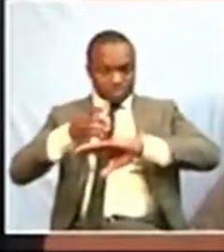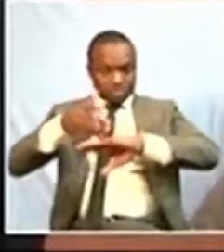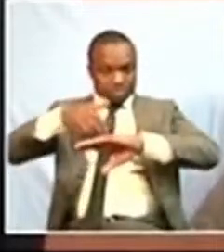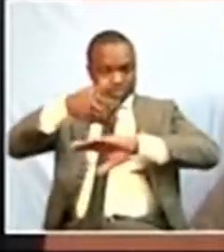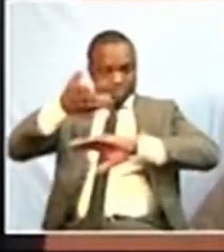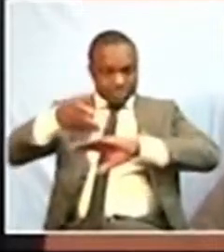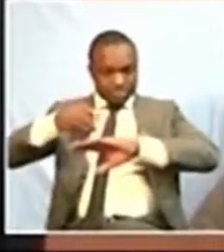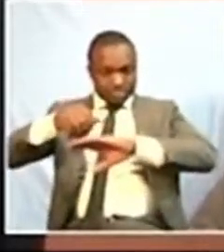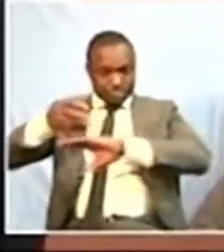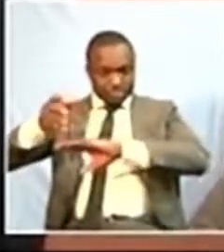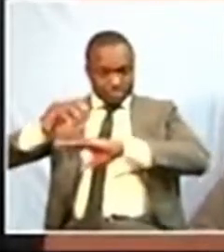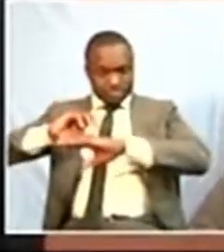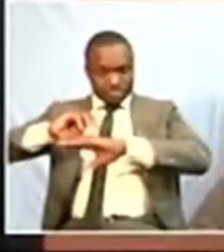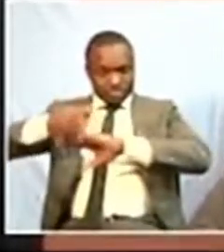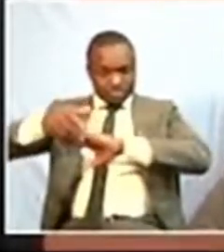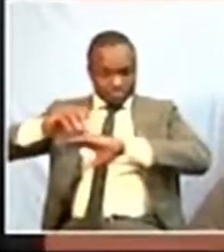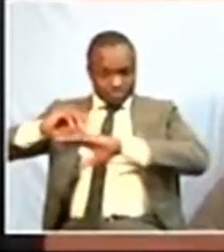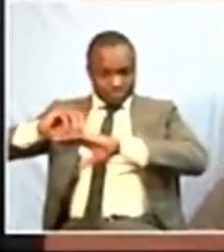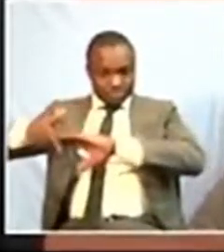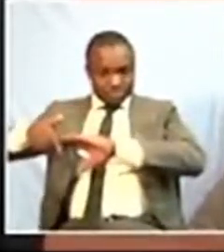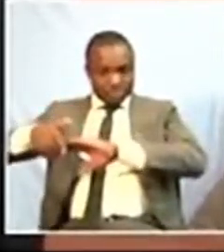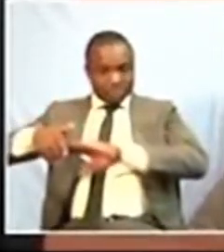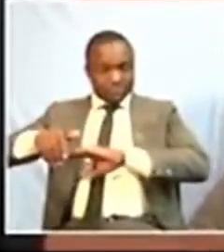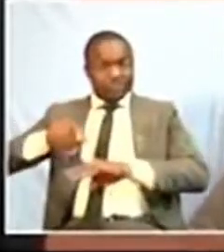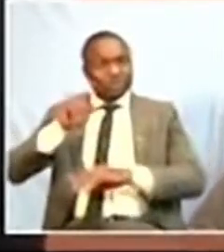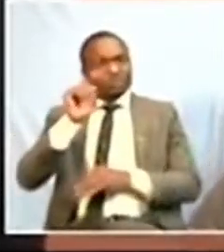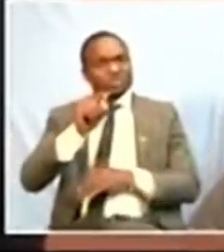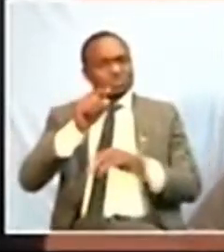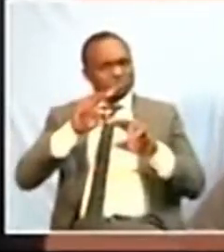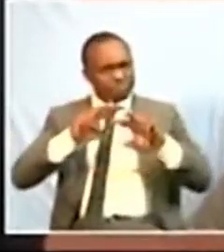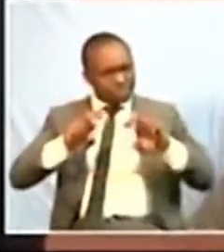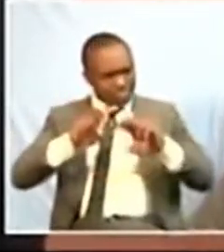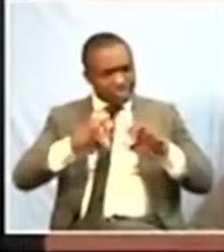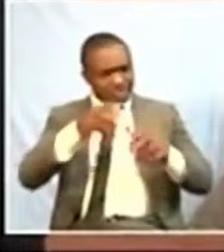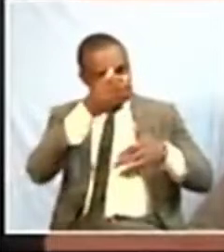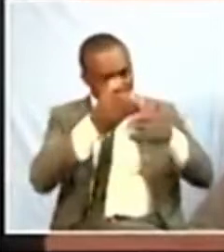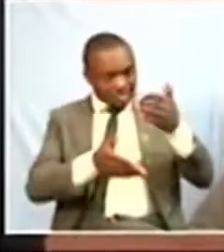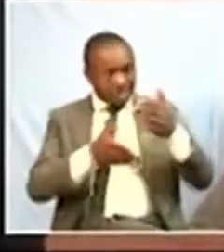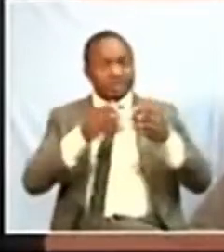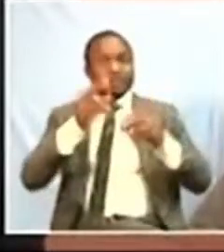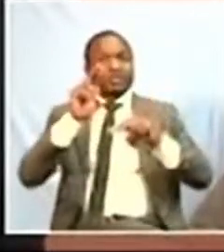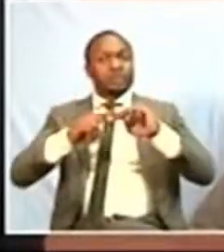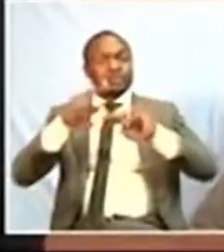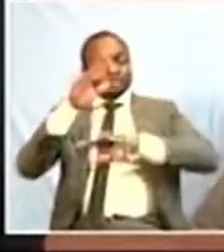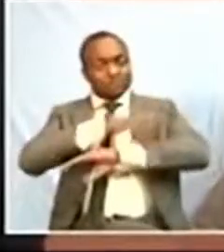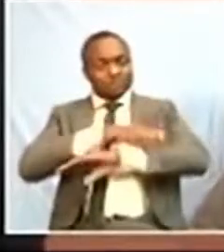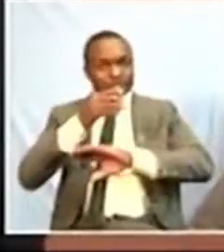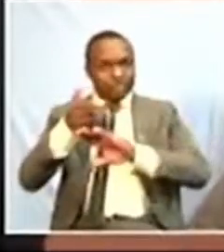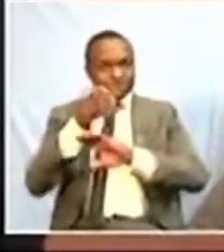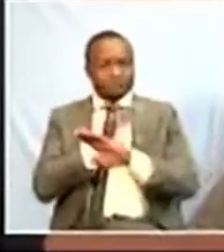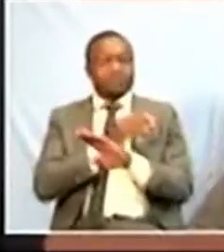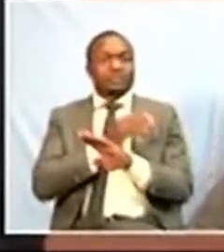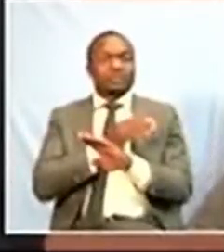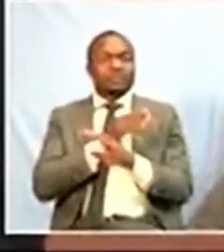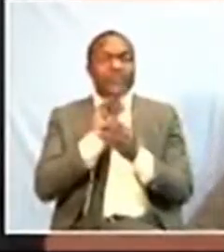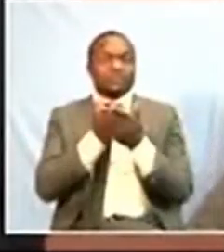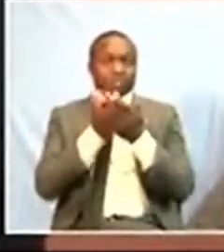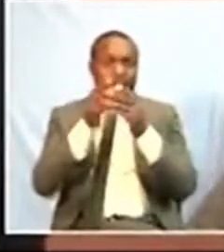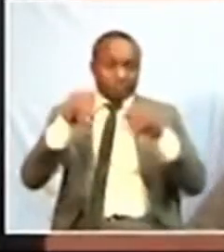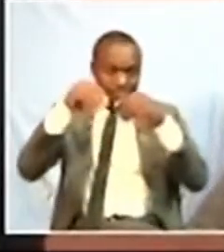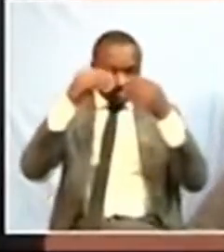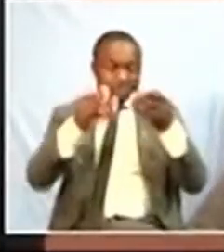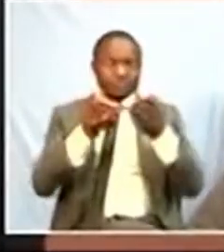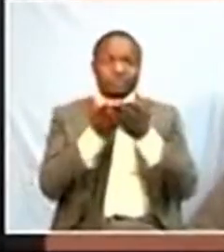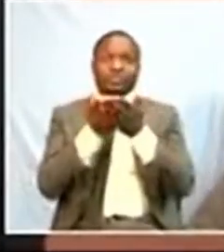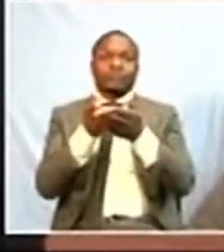so on and so forth. So do you check these desks before you supply? Chair,